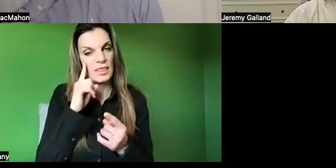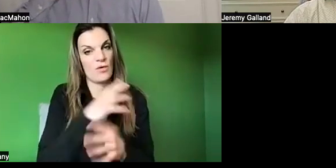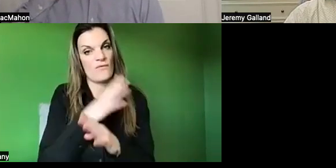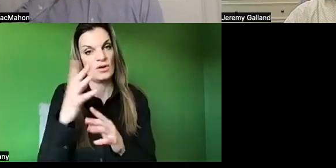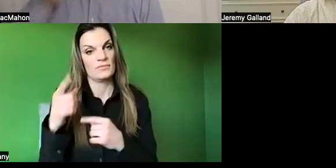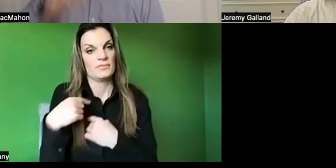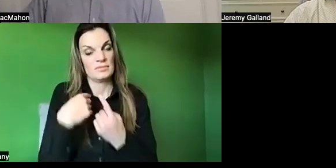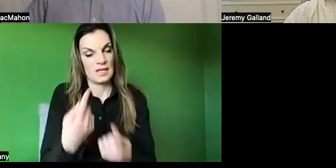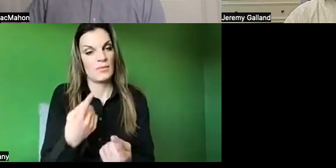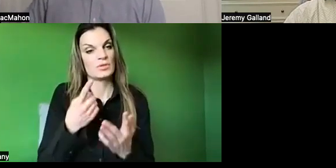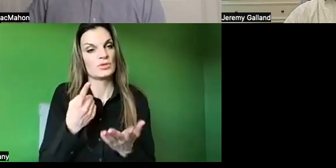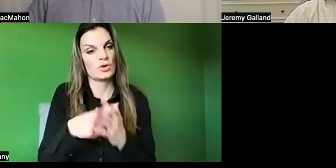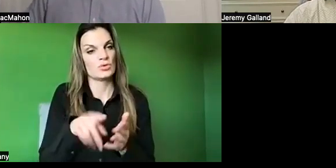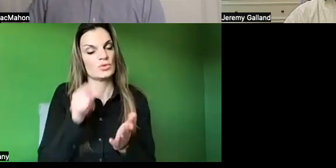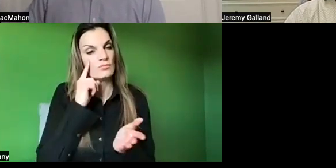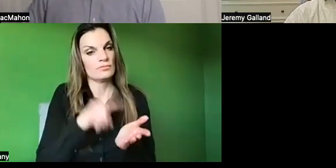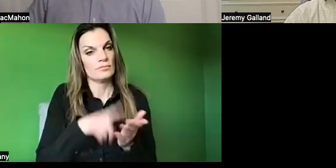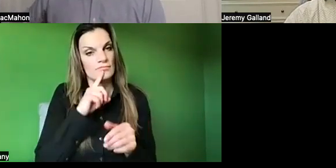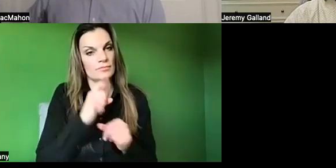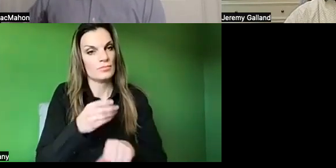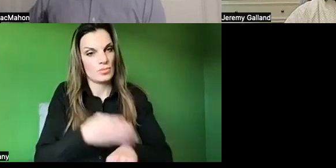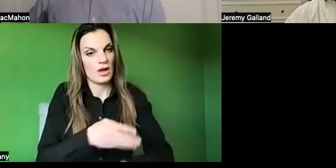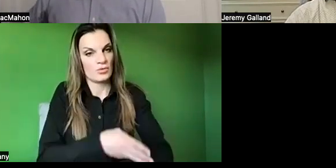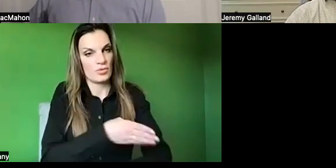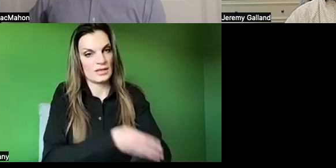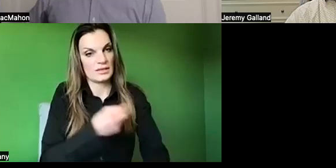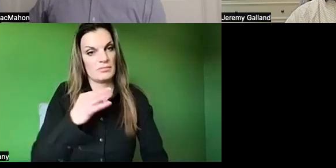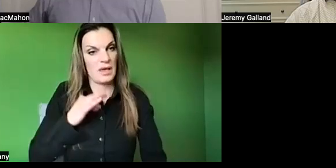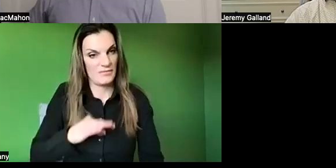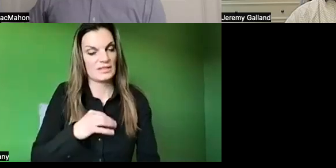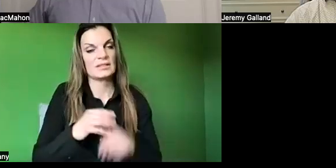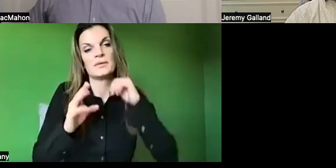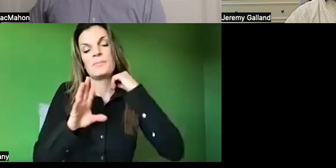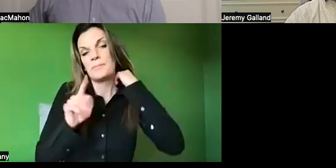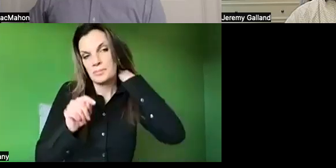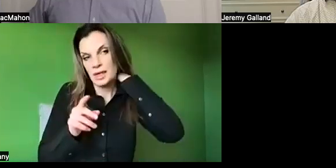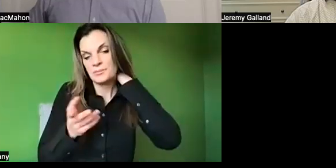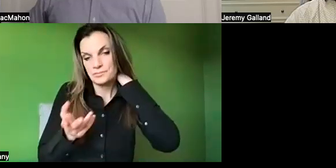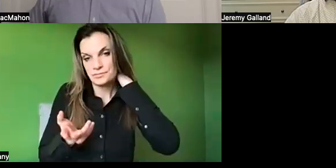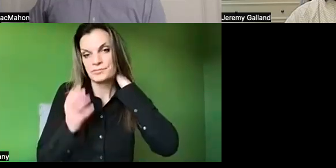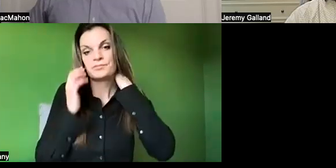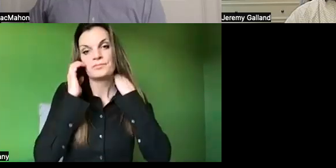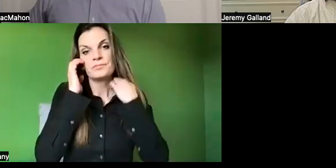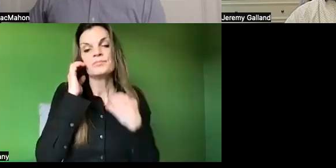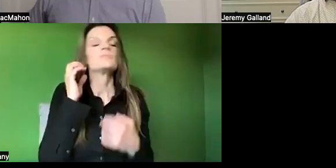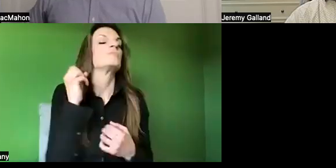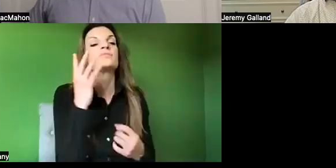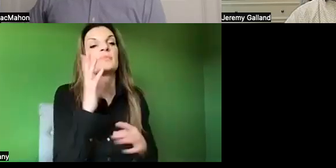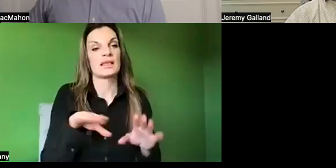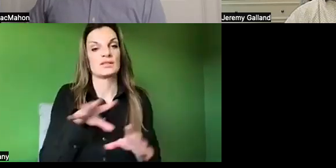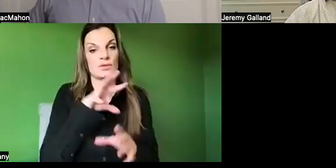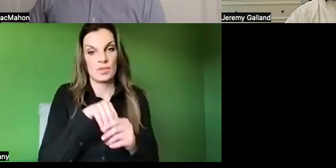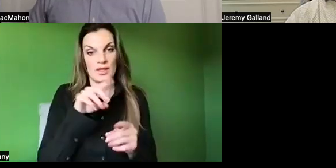see sort of the progress and the benefits. But that said, you know, there are many kids in the district that are